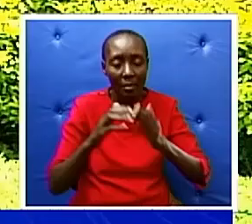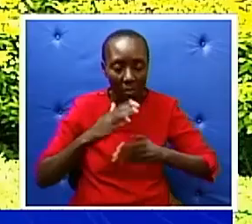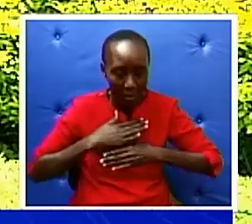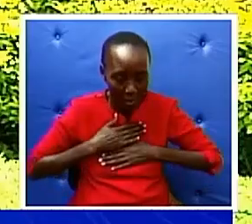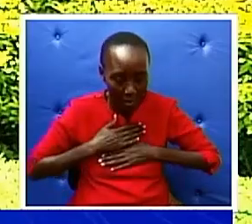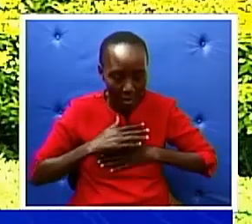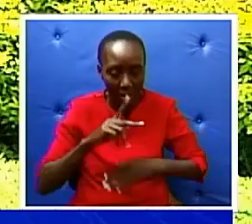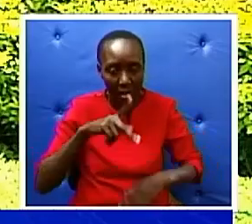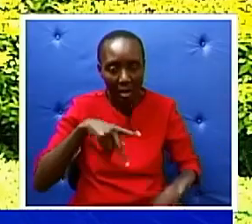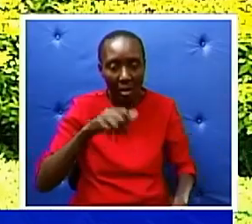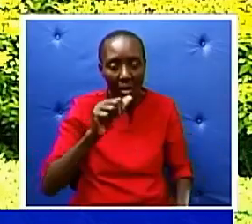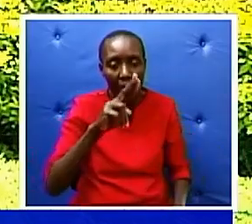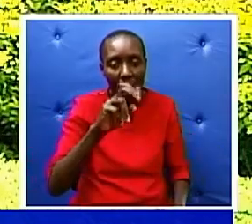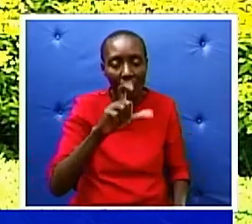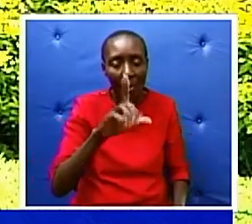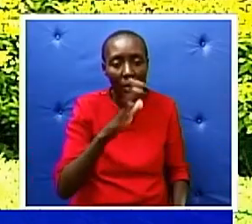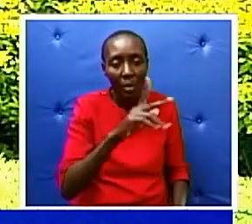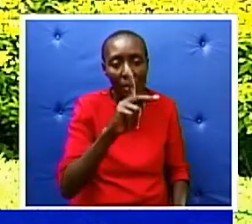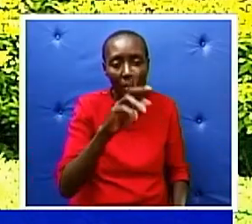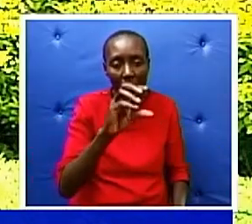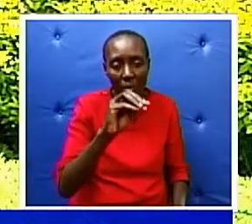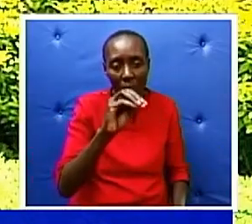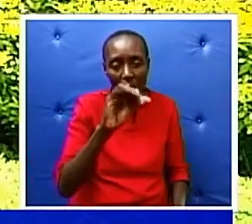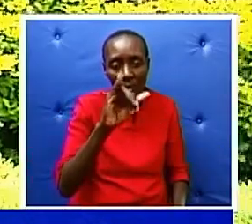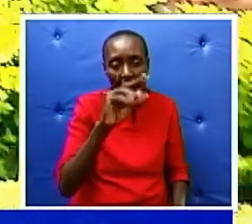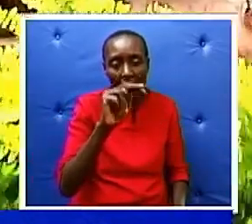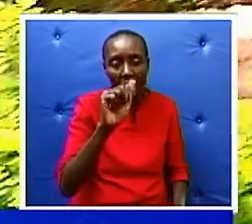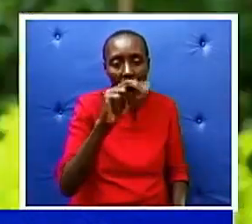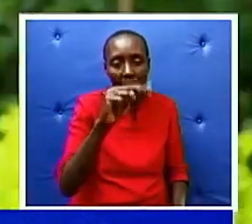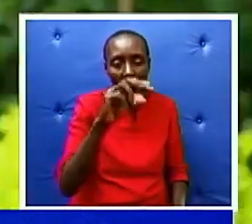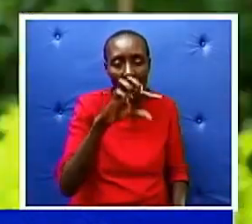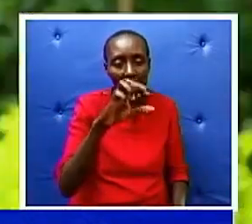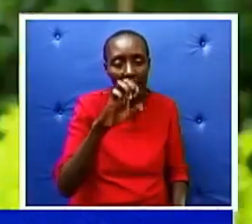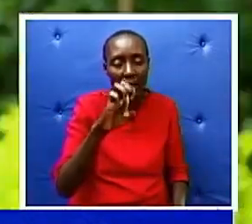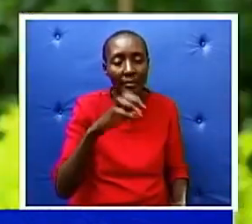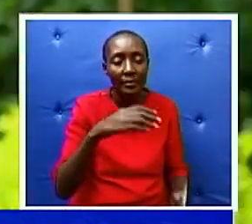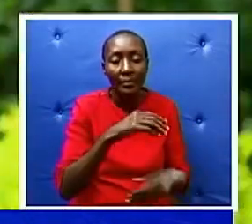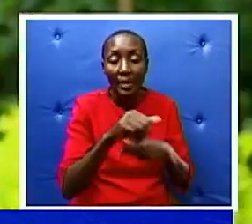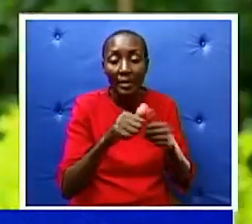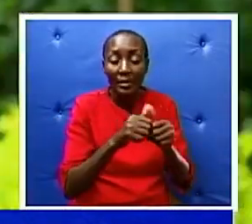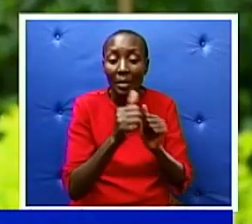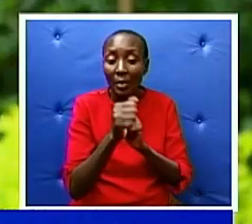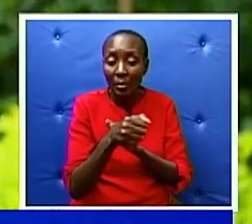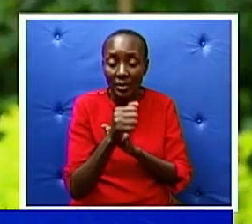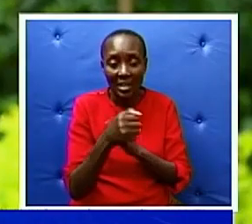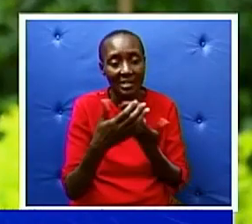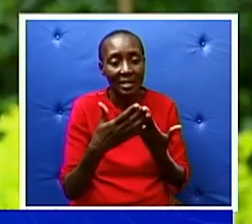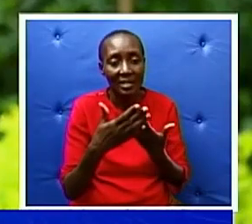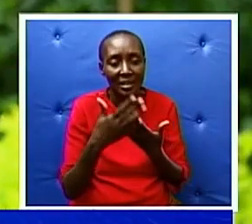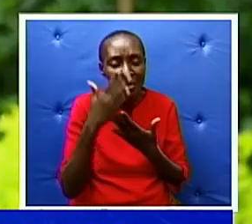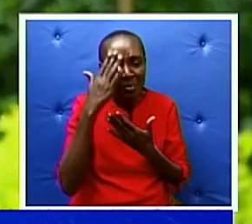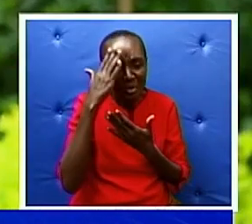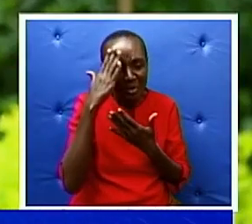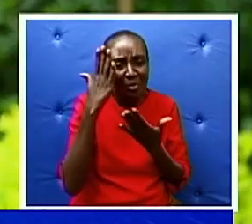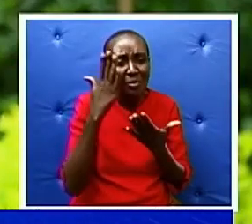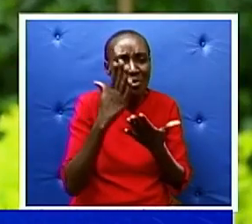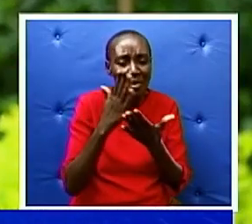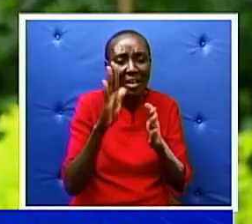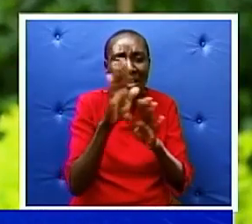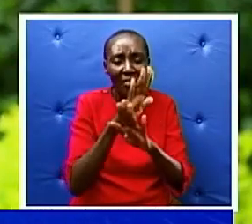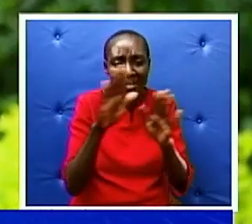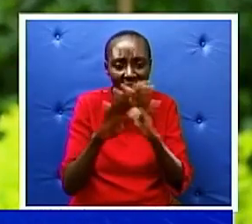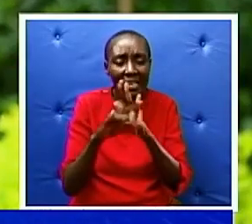On the part of the handshake and Baba, we all know he was sick. And we didn't expect him to be